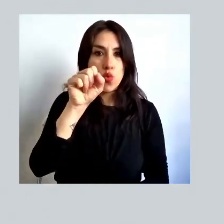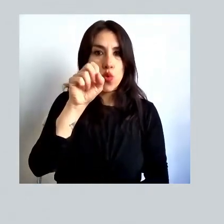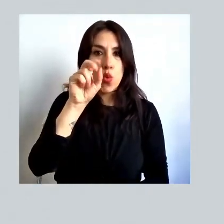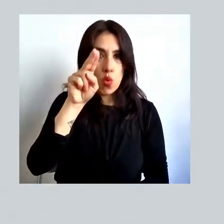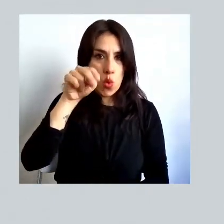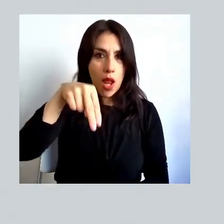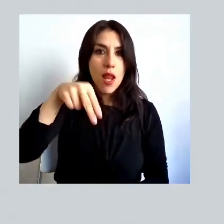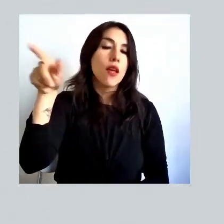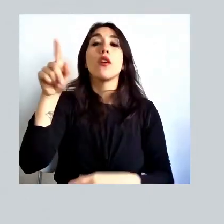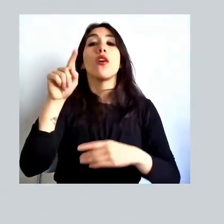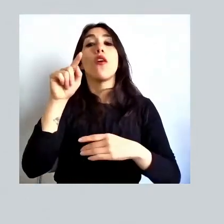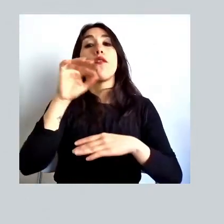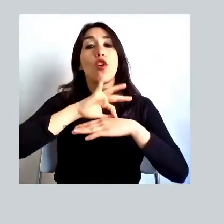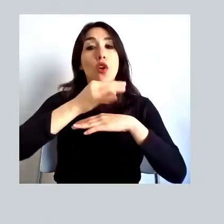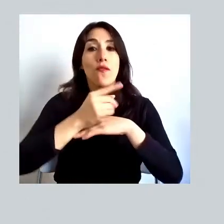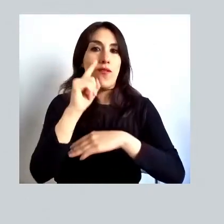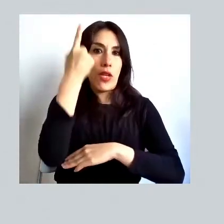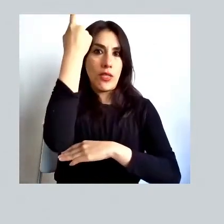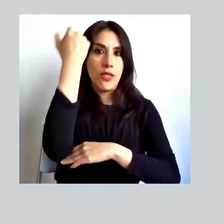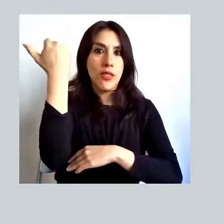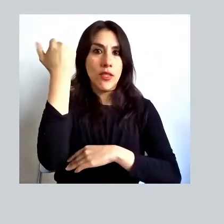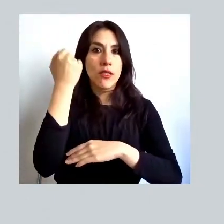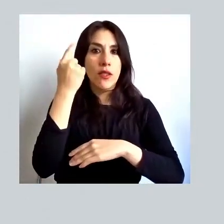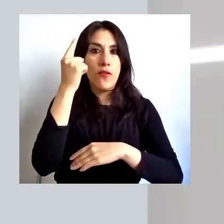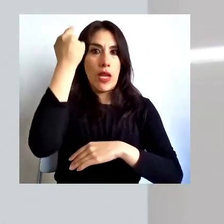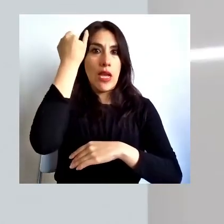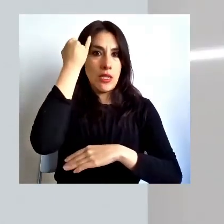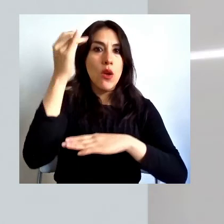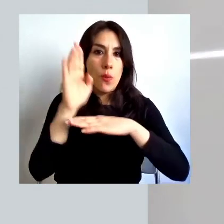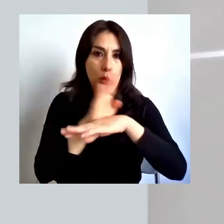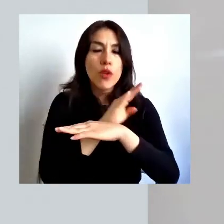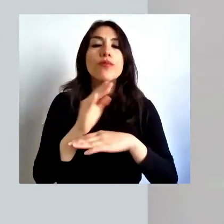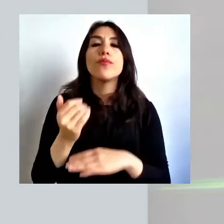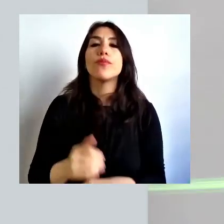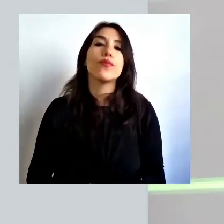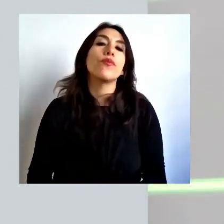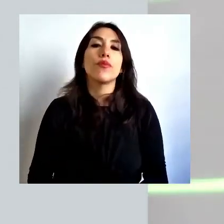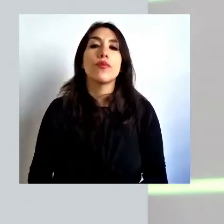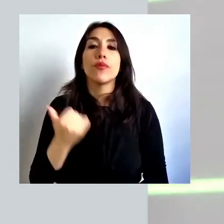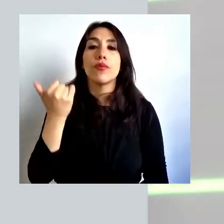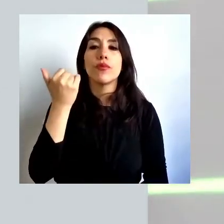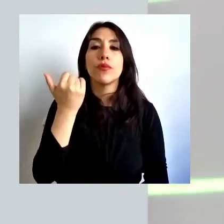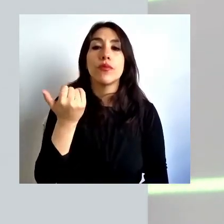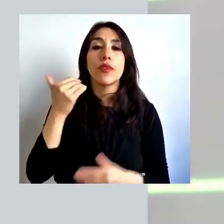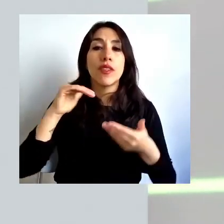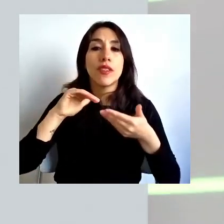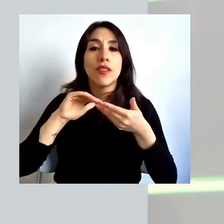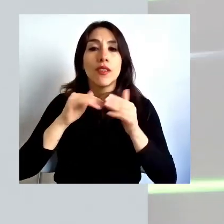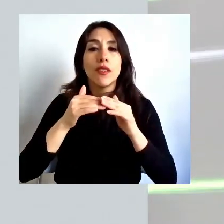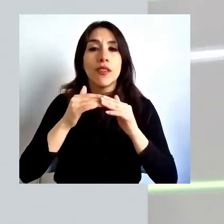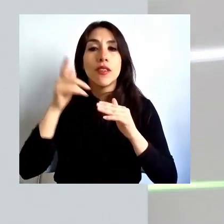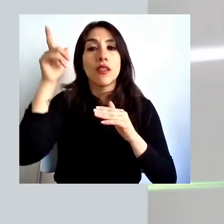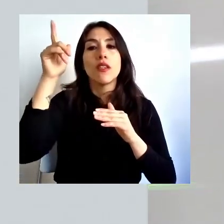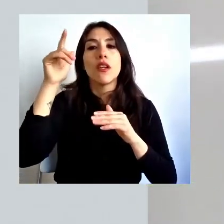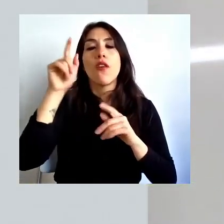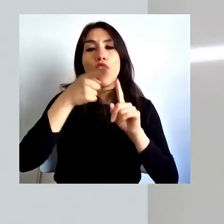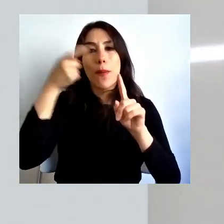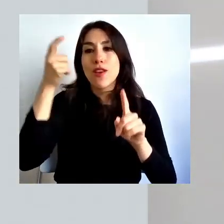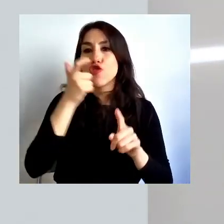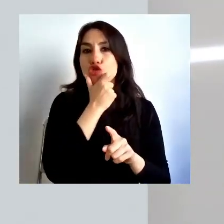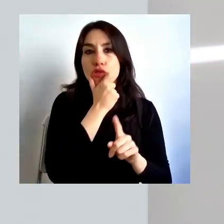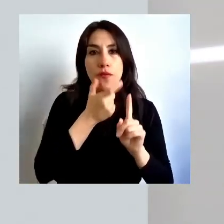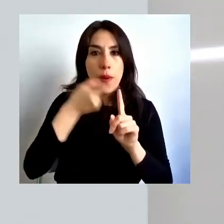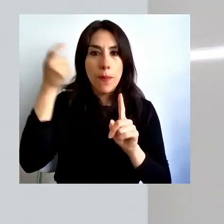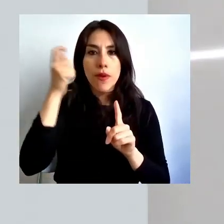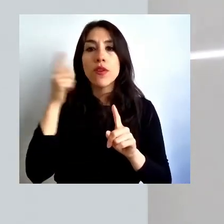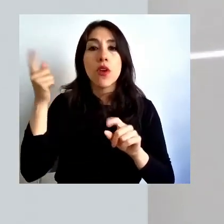founder of Business Disability International, which is based in England. Susan is a strategic